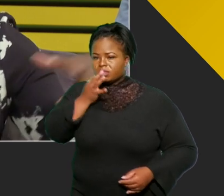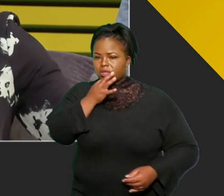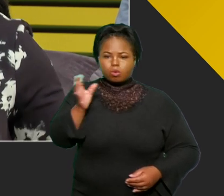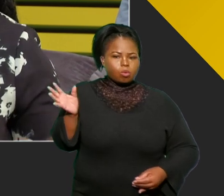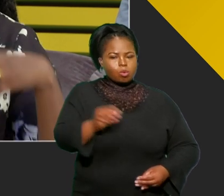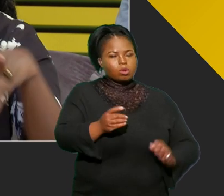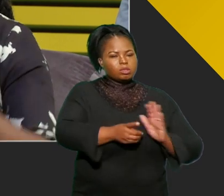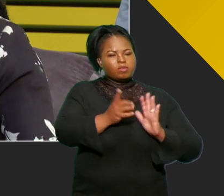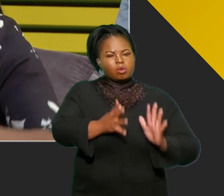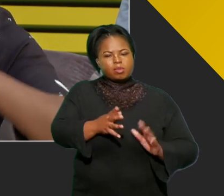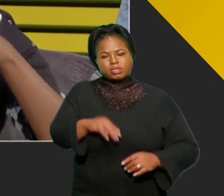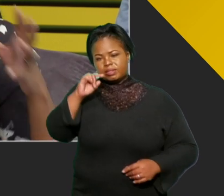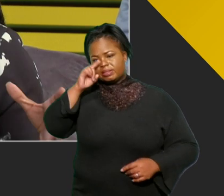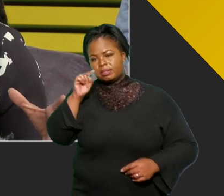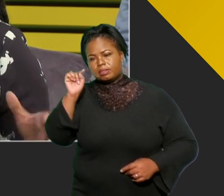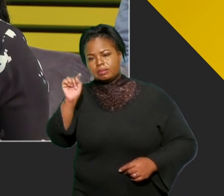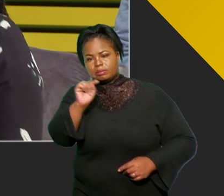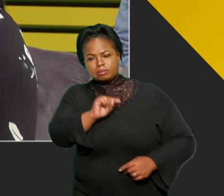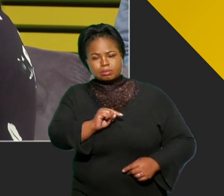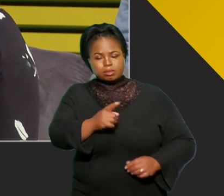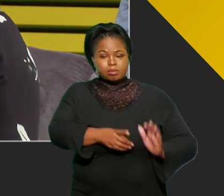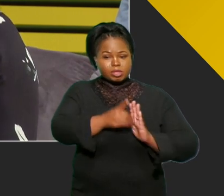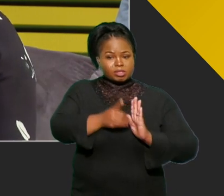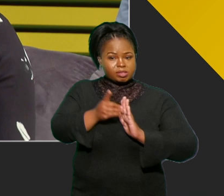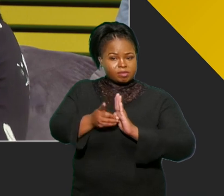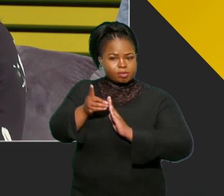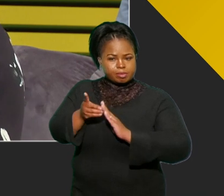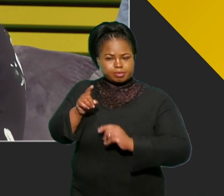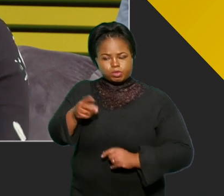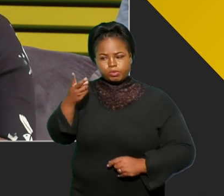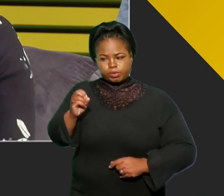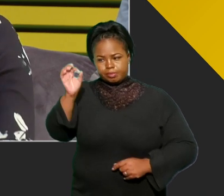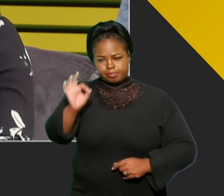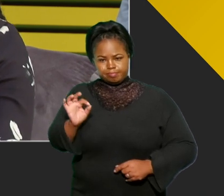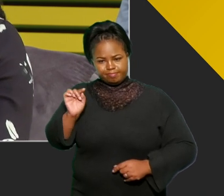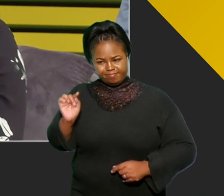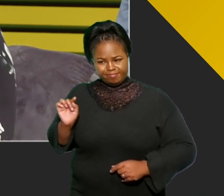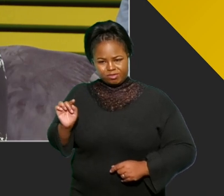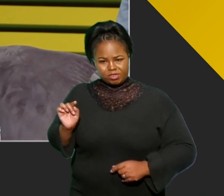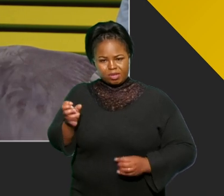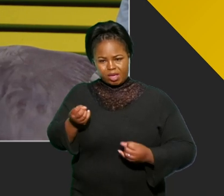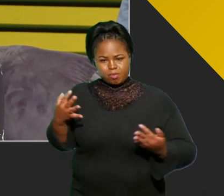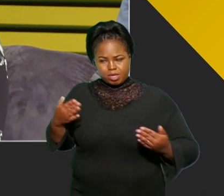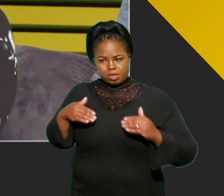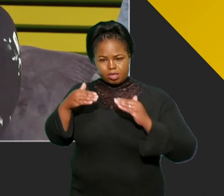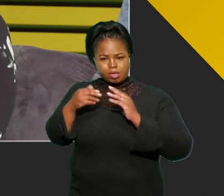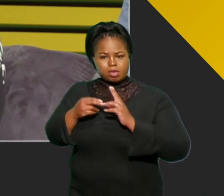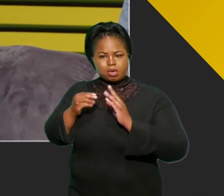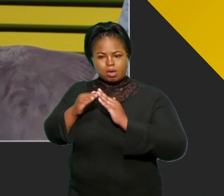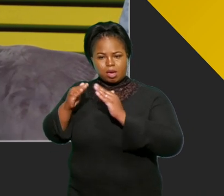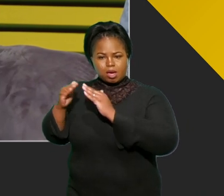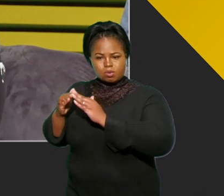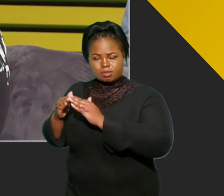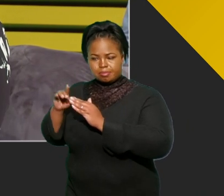developers, when they develop, they need to, 20% of the number of units needs to be